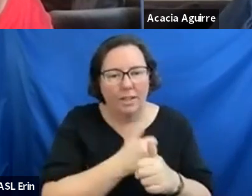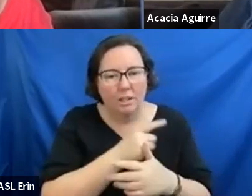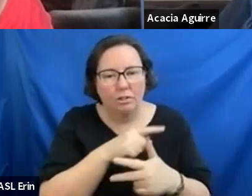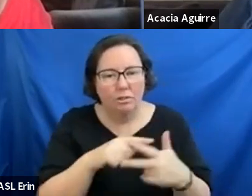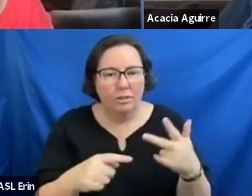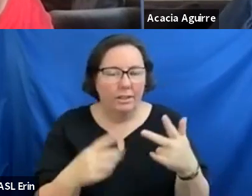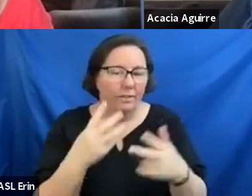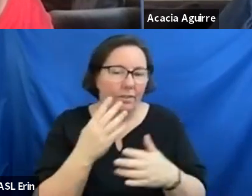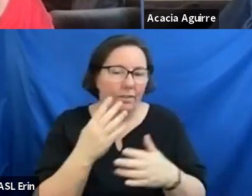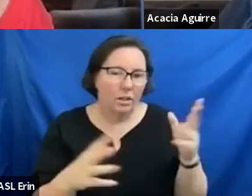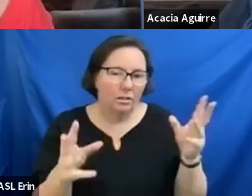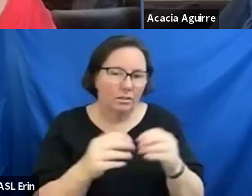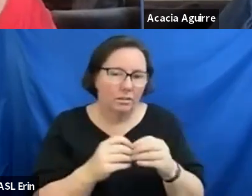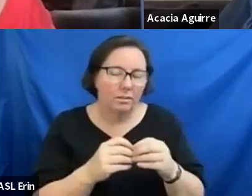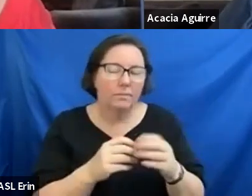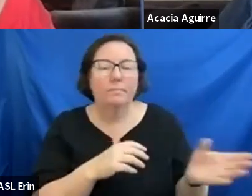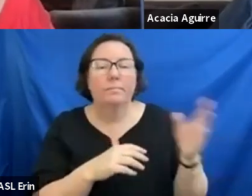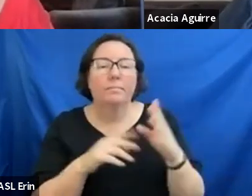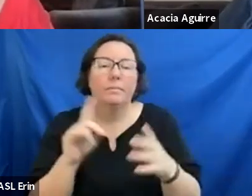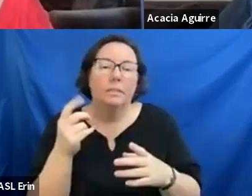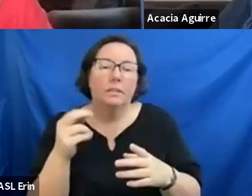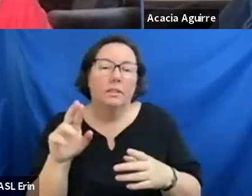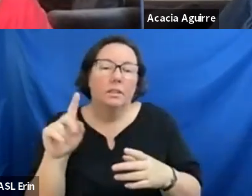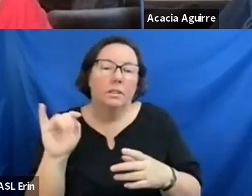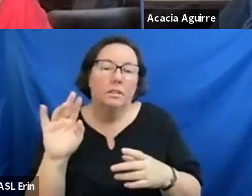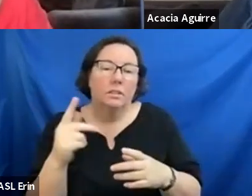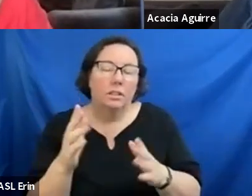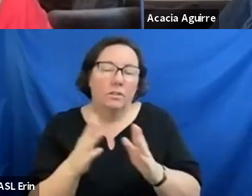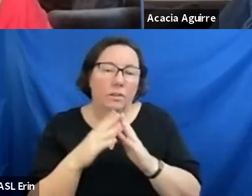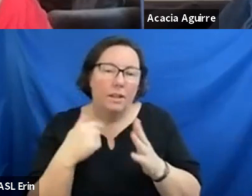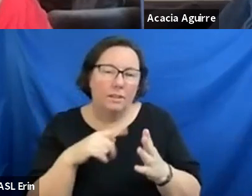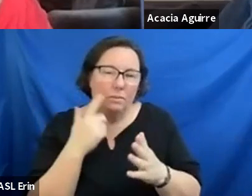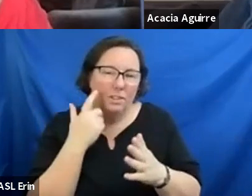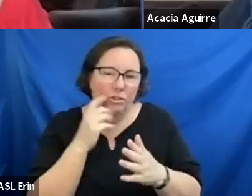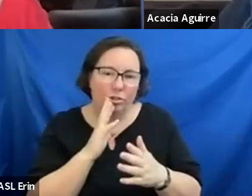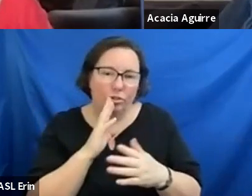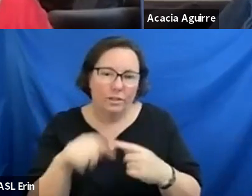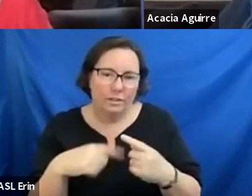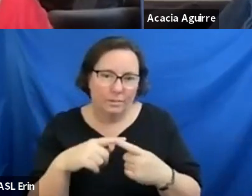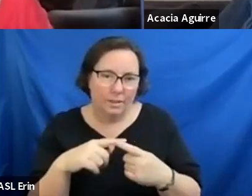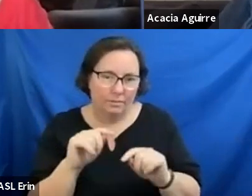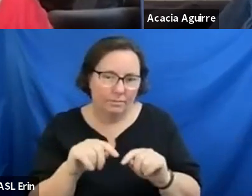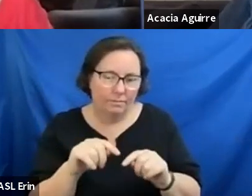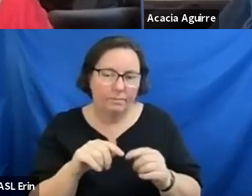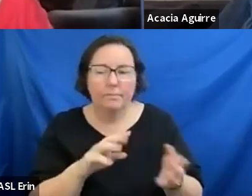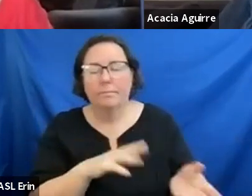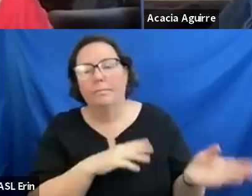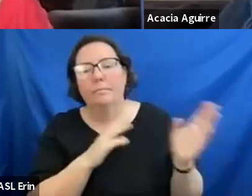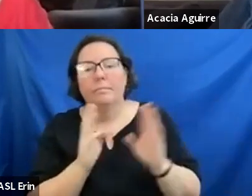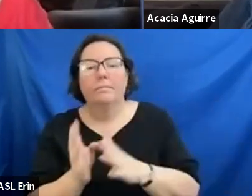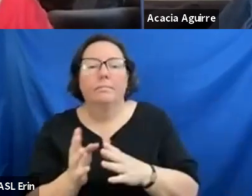And then Dr. Tung's request that we just talked about. On